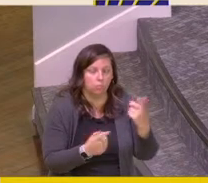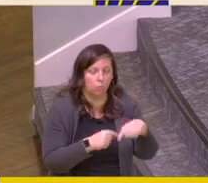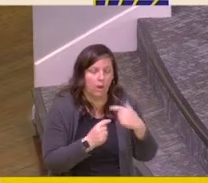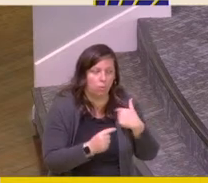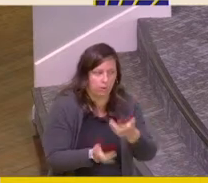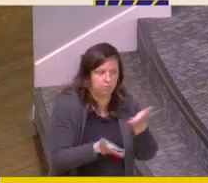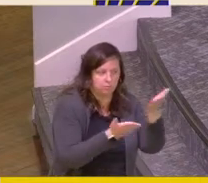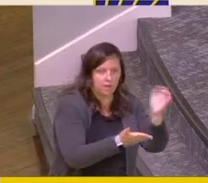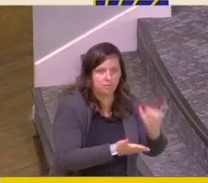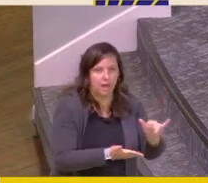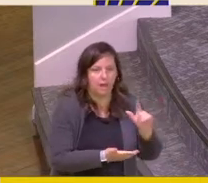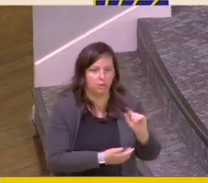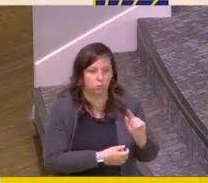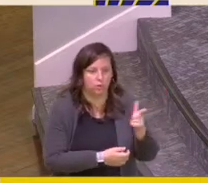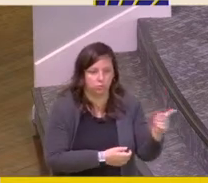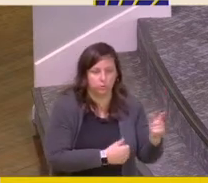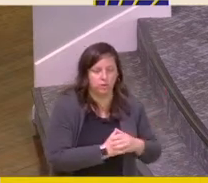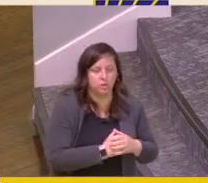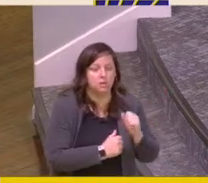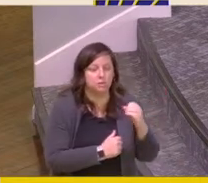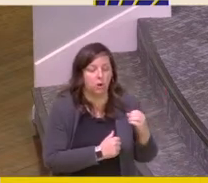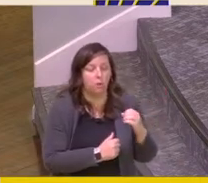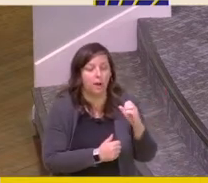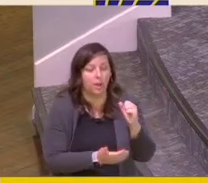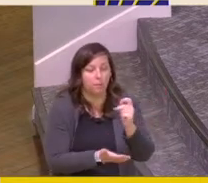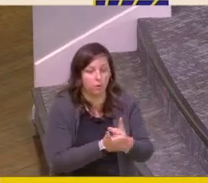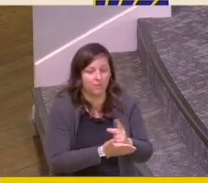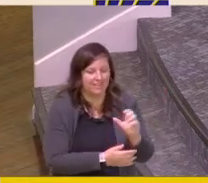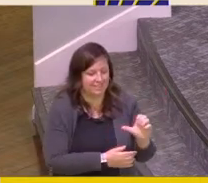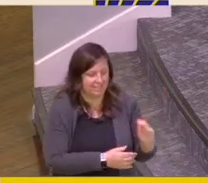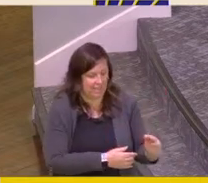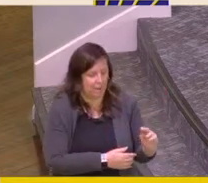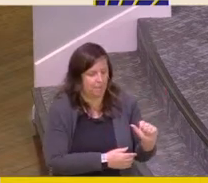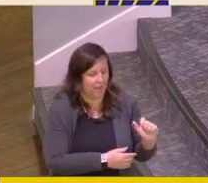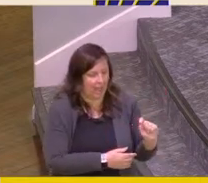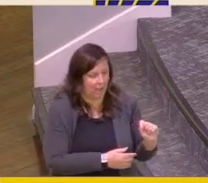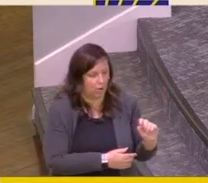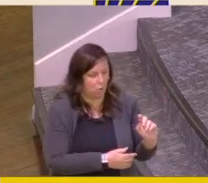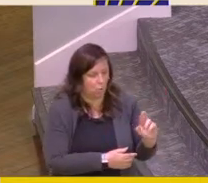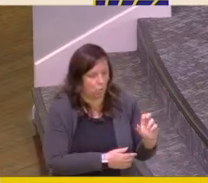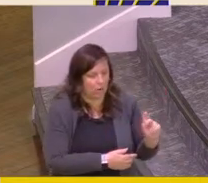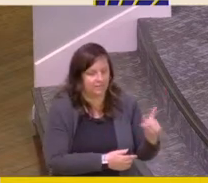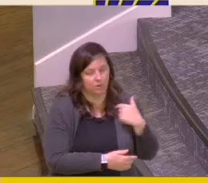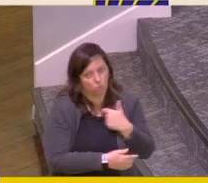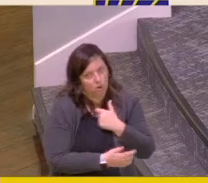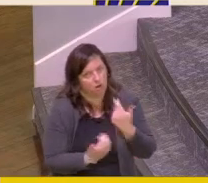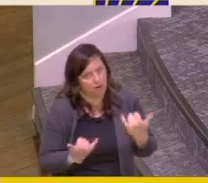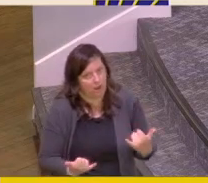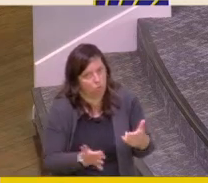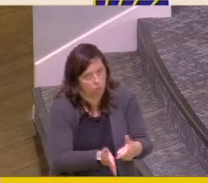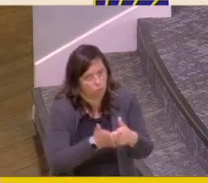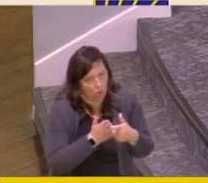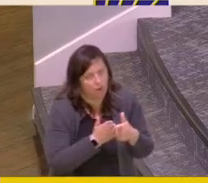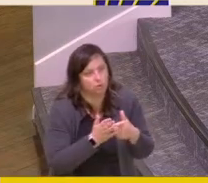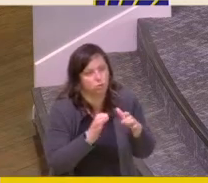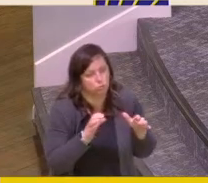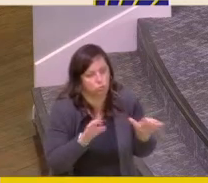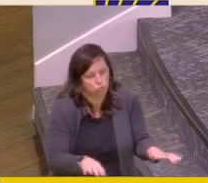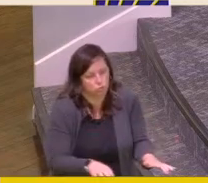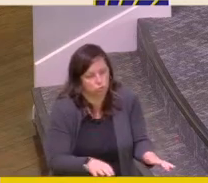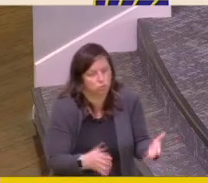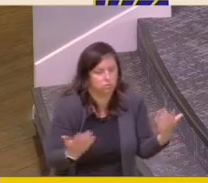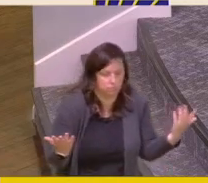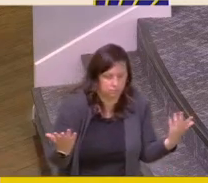2021. So by approving the CM at risk, we have obligated ourselves at some level to the work that's been done, well, in all